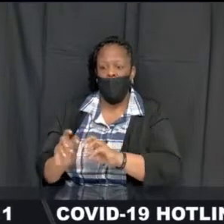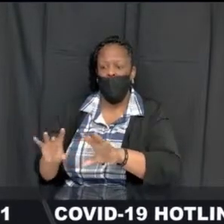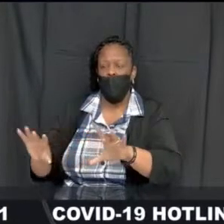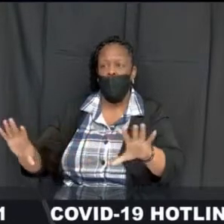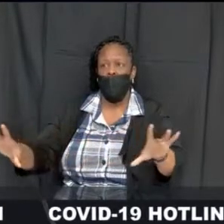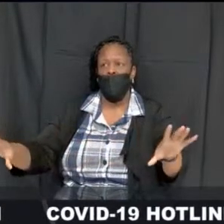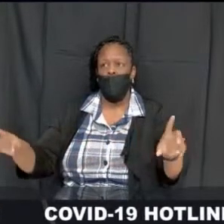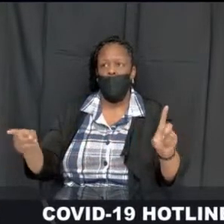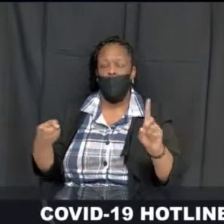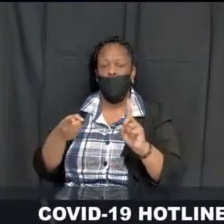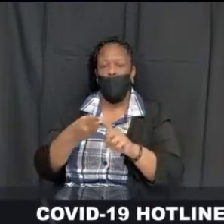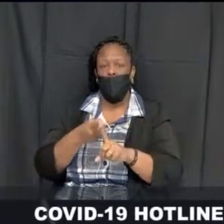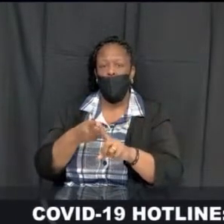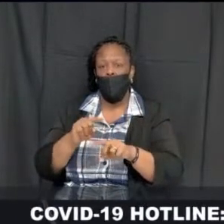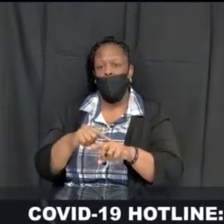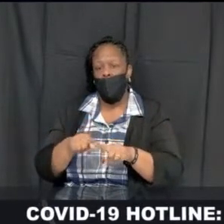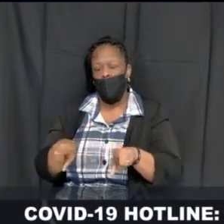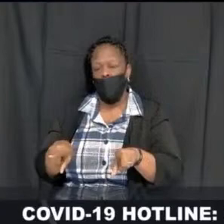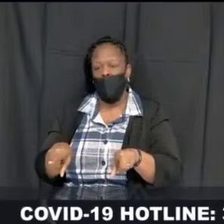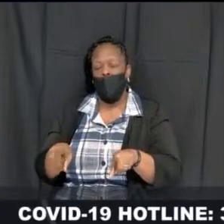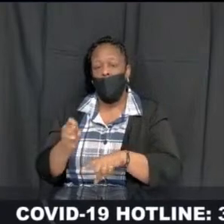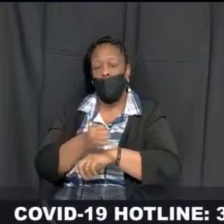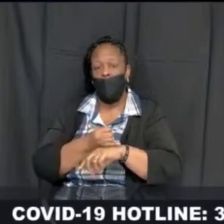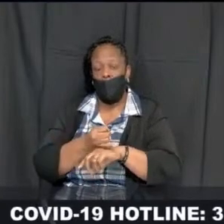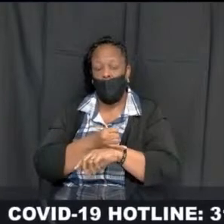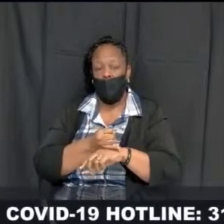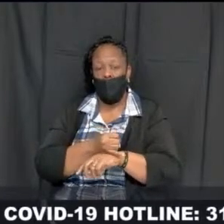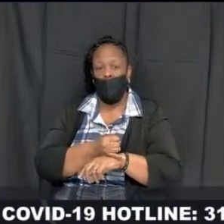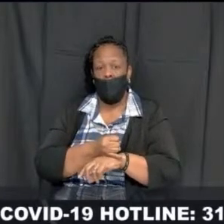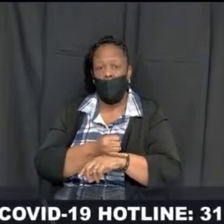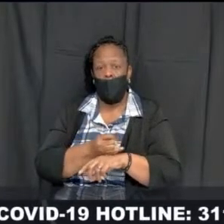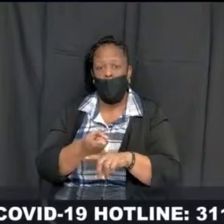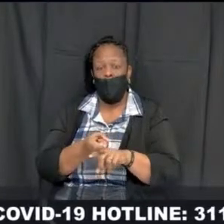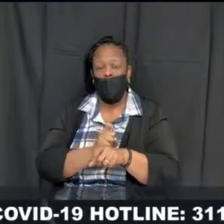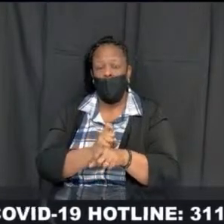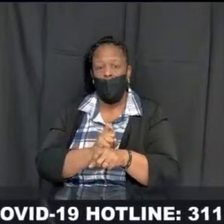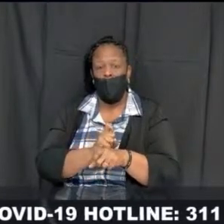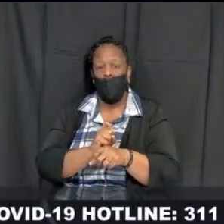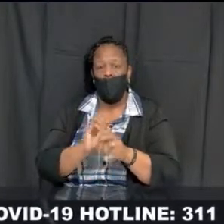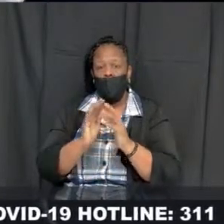no travel advisory against those countries.